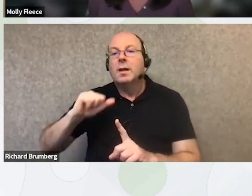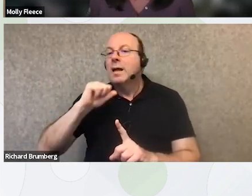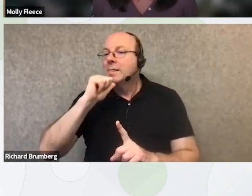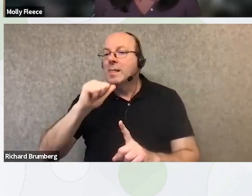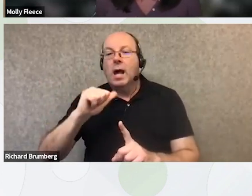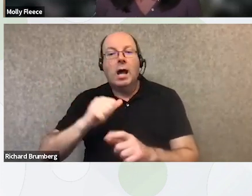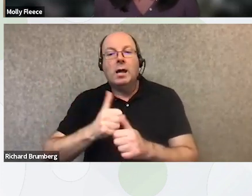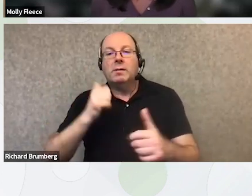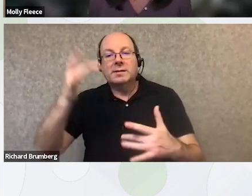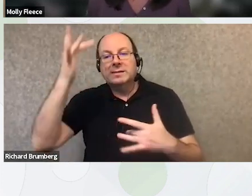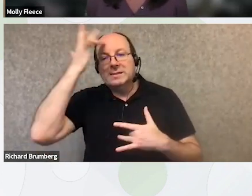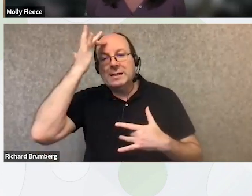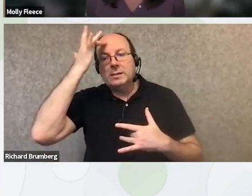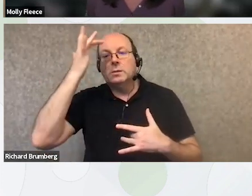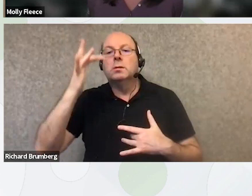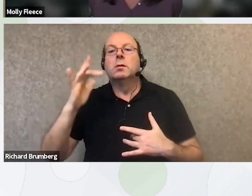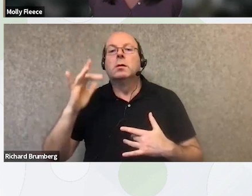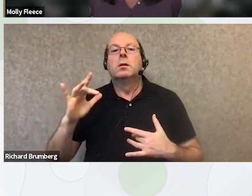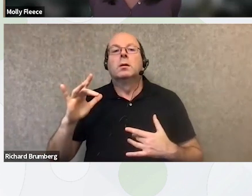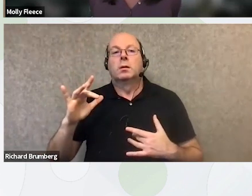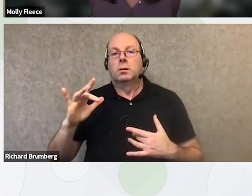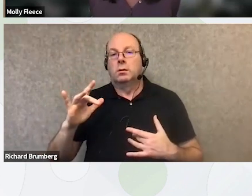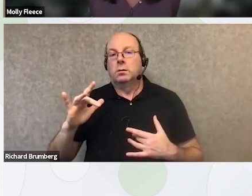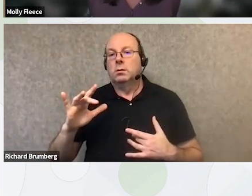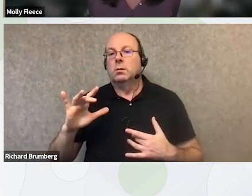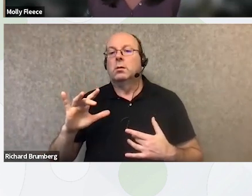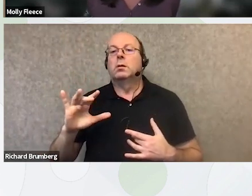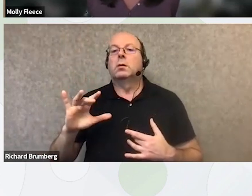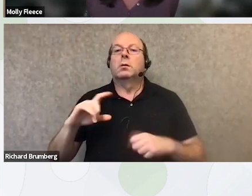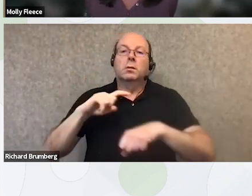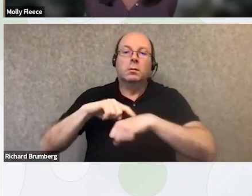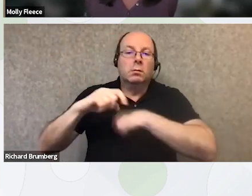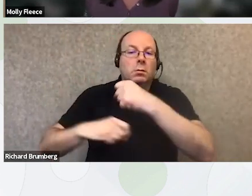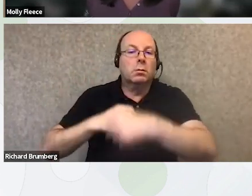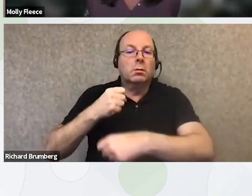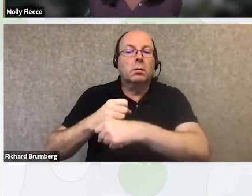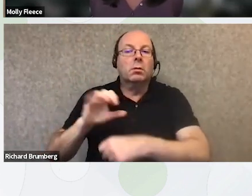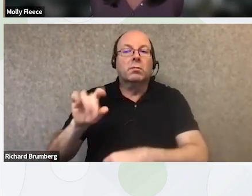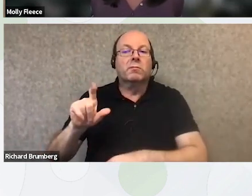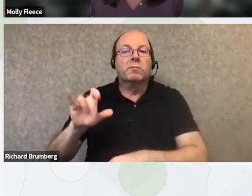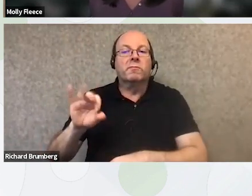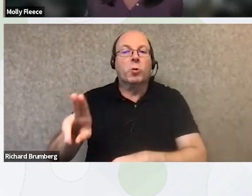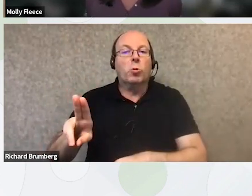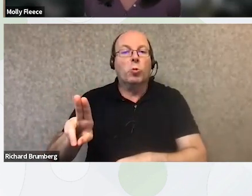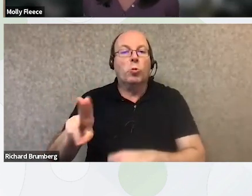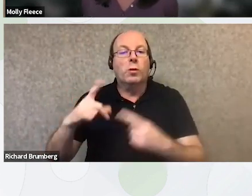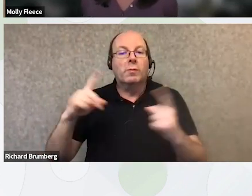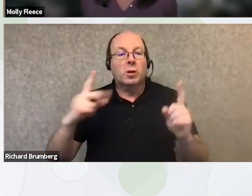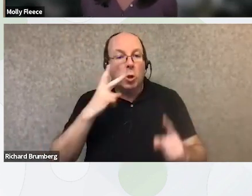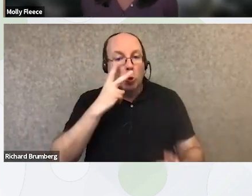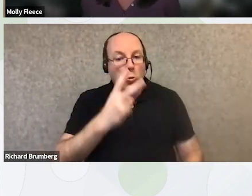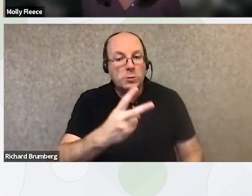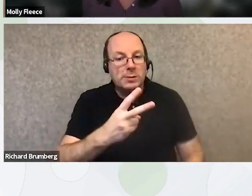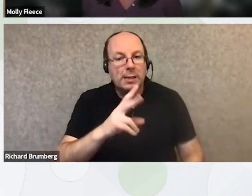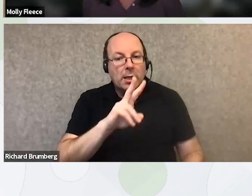So thinking about seasonal flu vaccine effectiveness, this is looking back all the way to 2009.